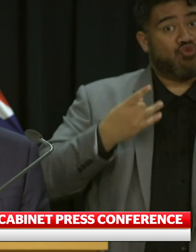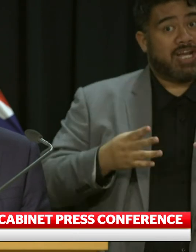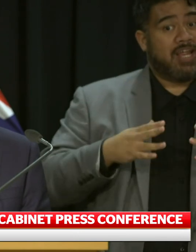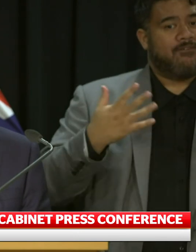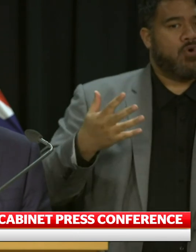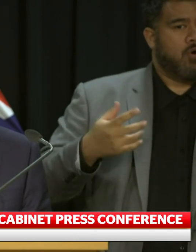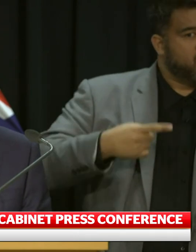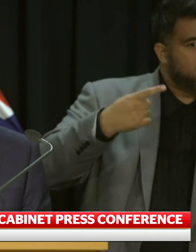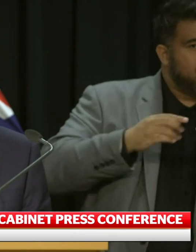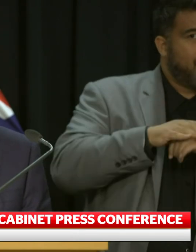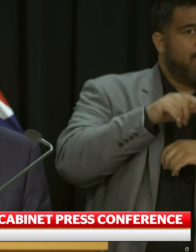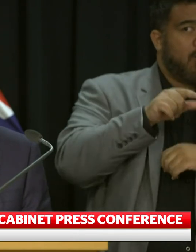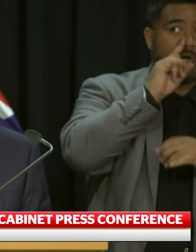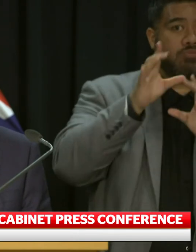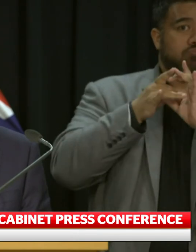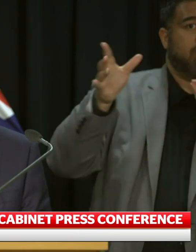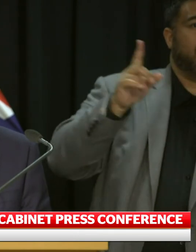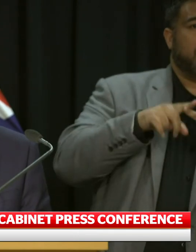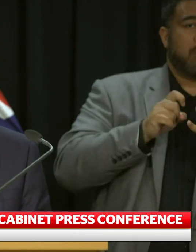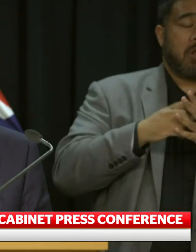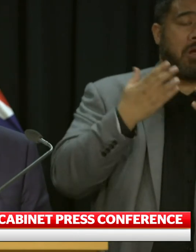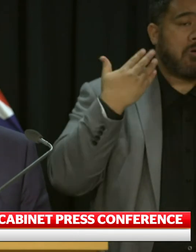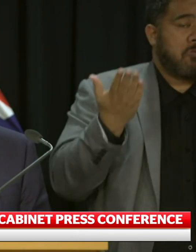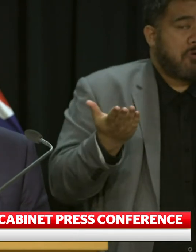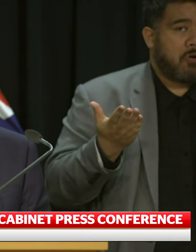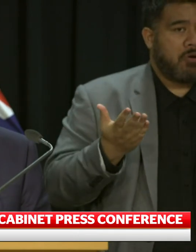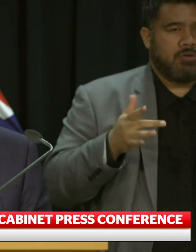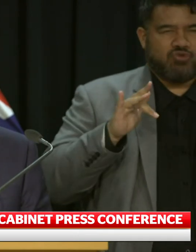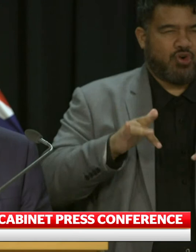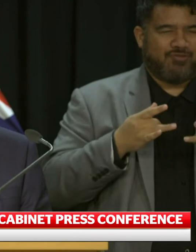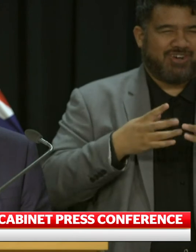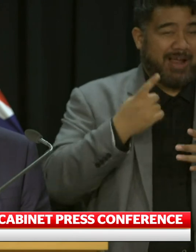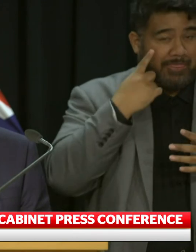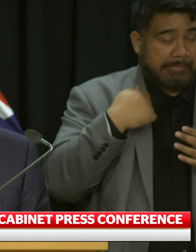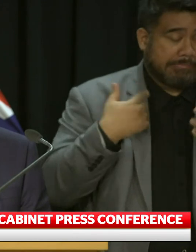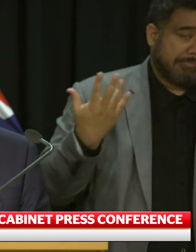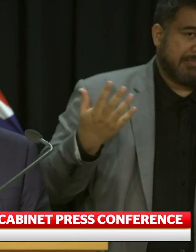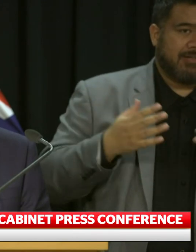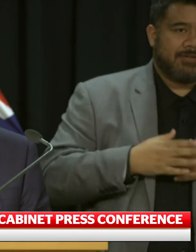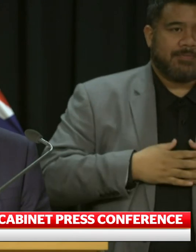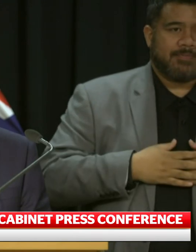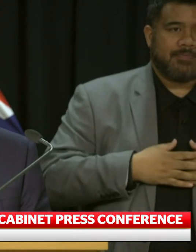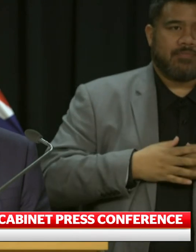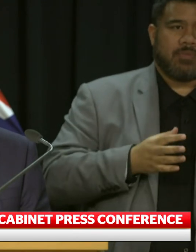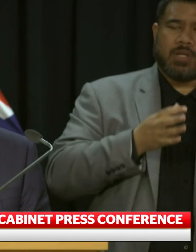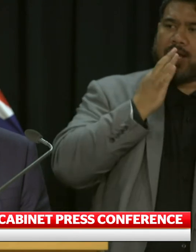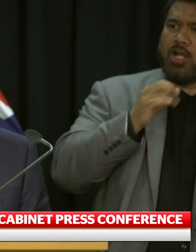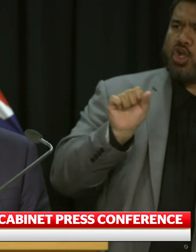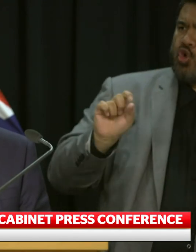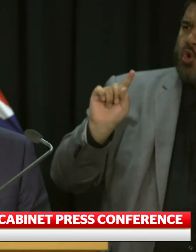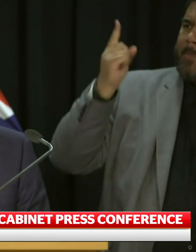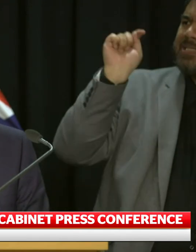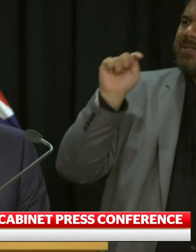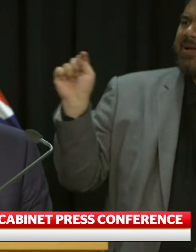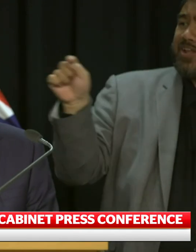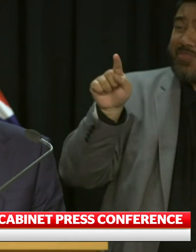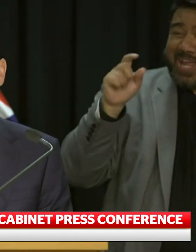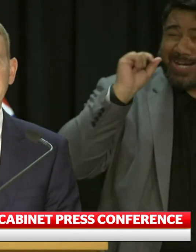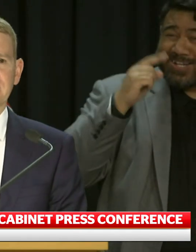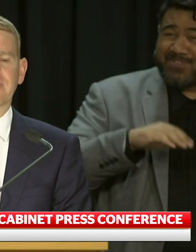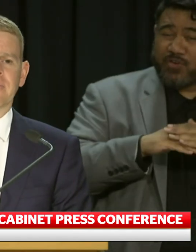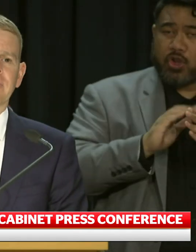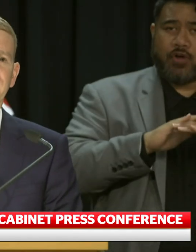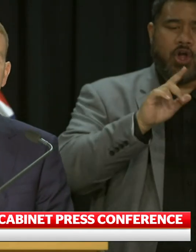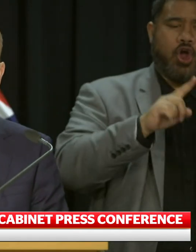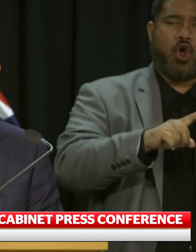an appetite for it. I don't think there's an appetite for it at the moment. Do your ministers understand the OIA? There's been numerous examples